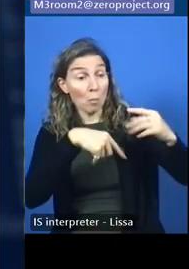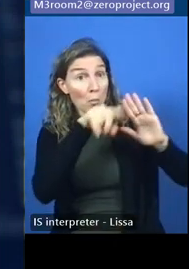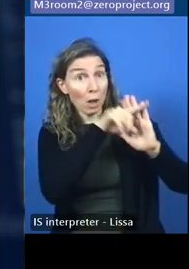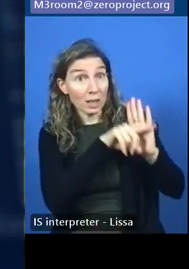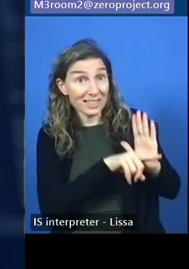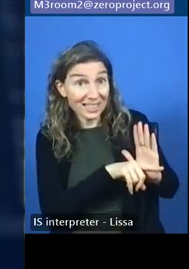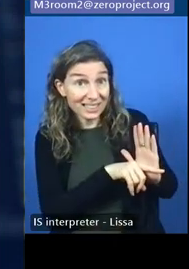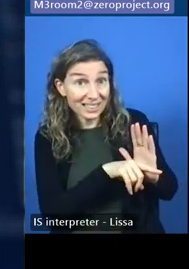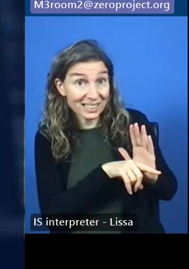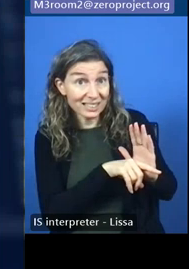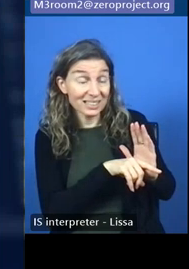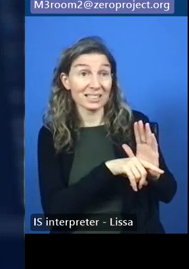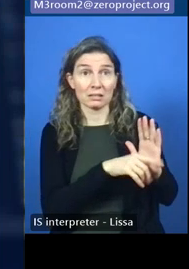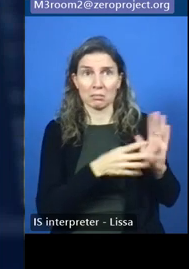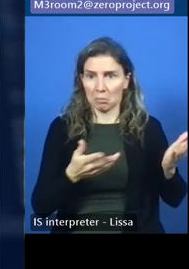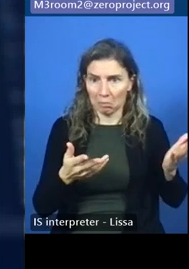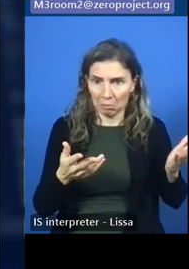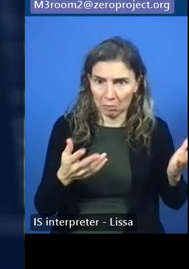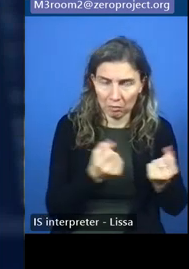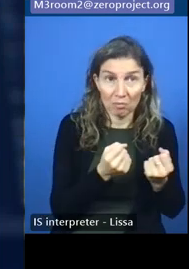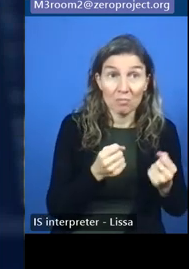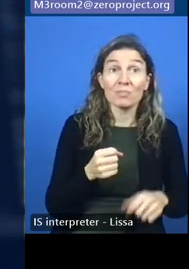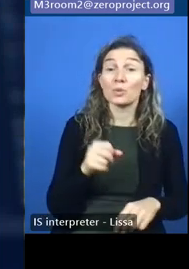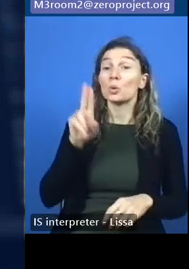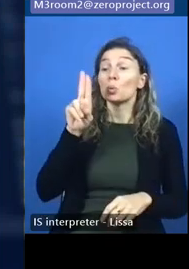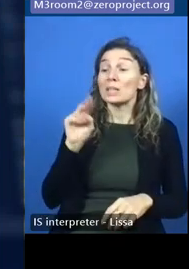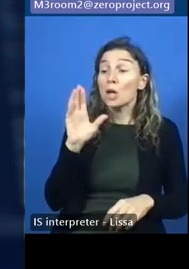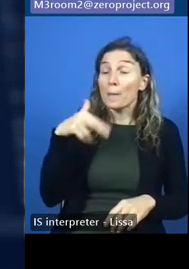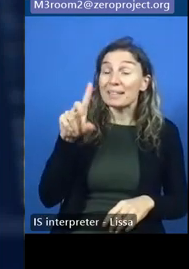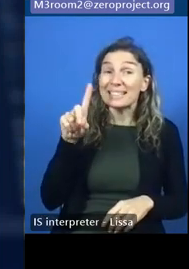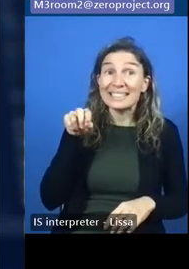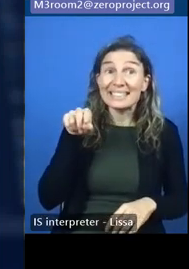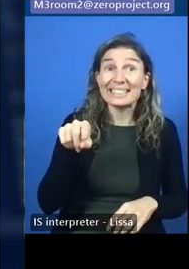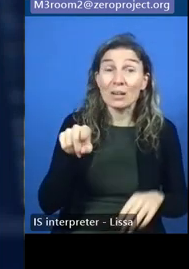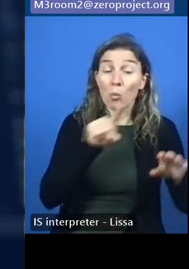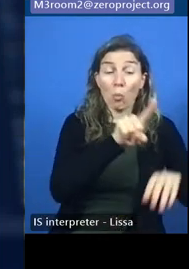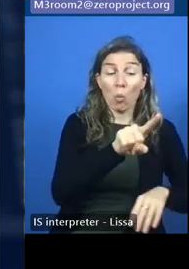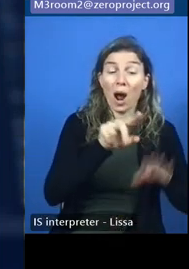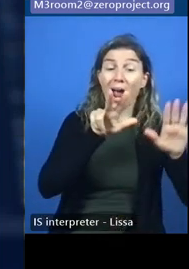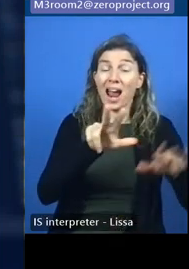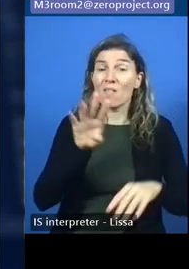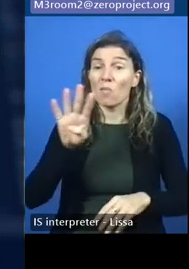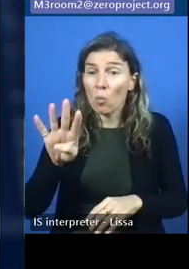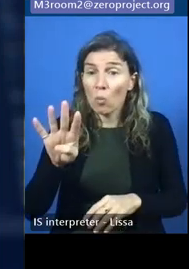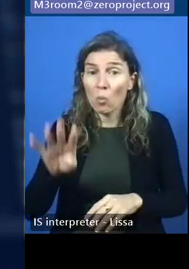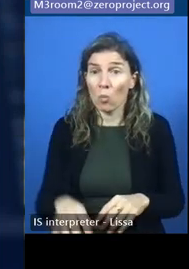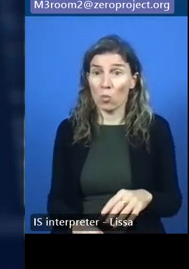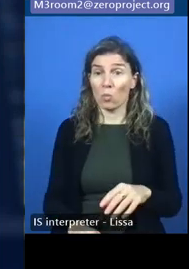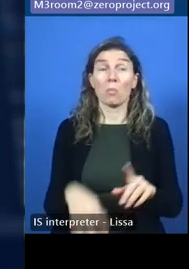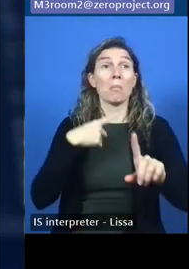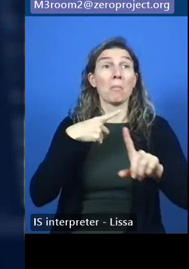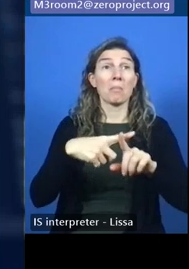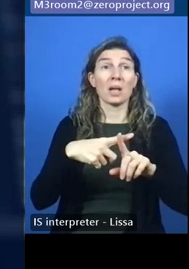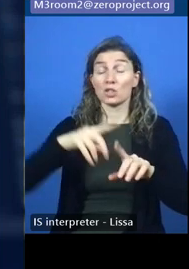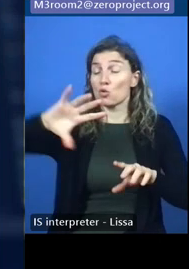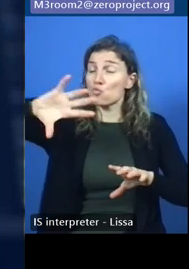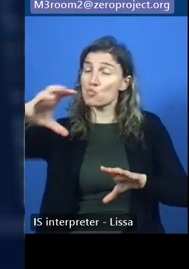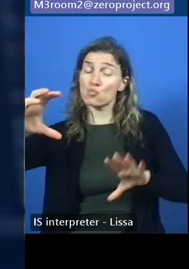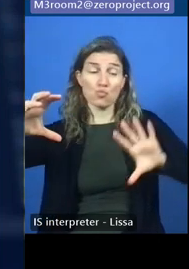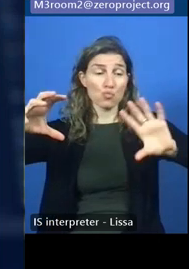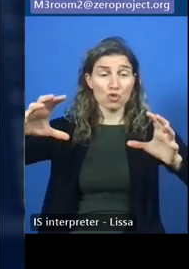adhere to the CRPD. Many also adhere to regional conventions. And of course, there are countless national